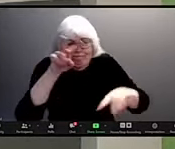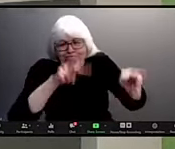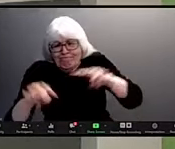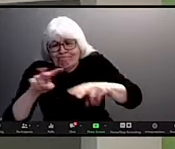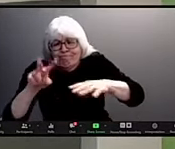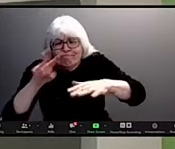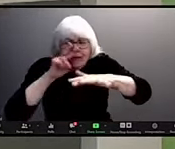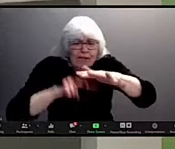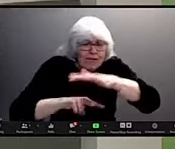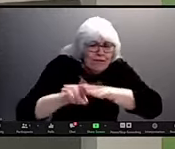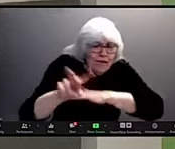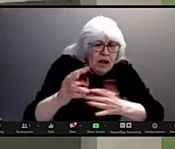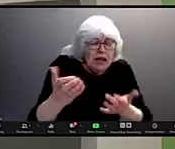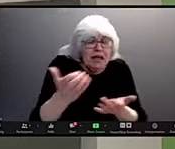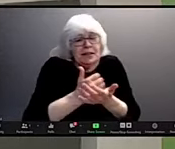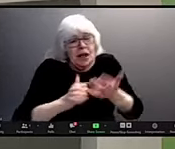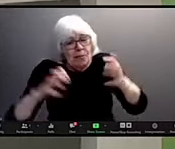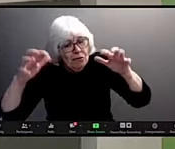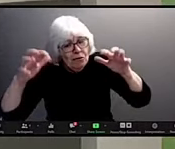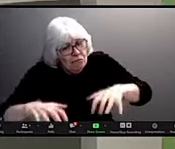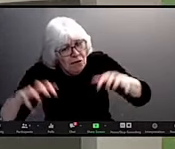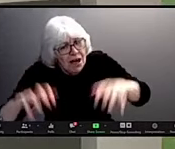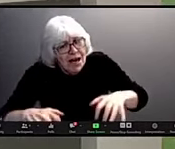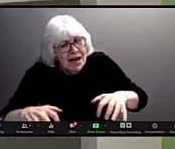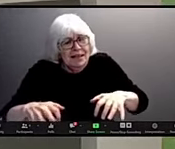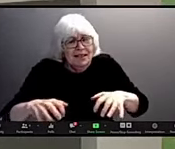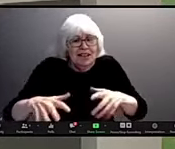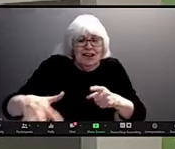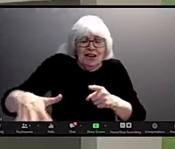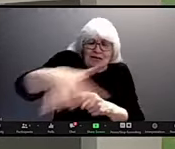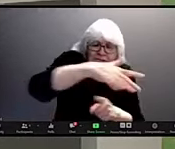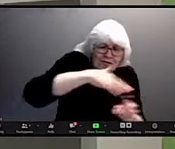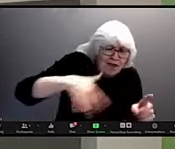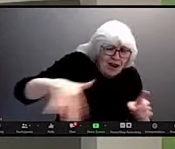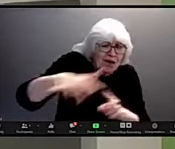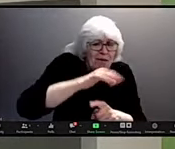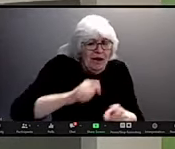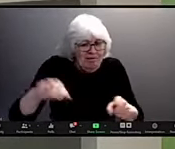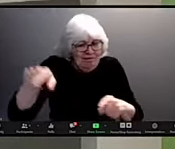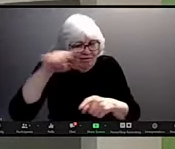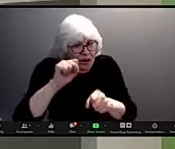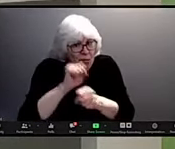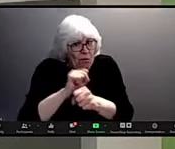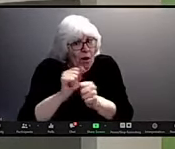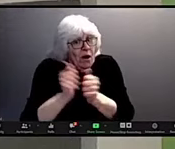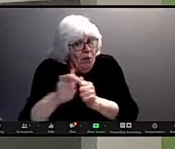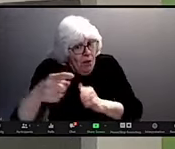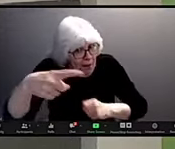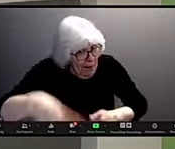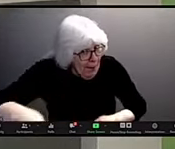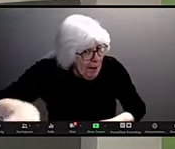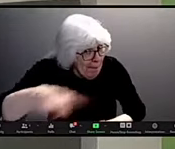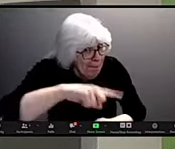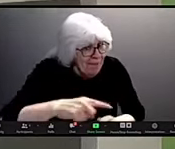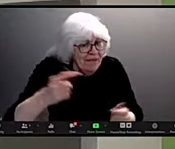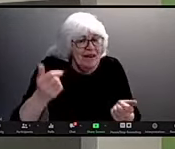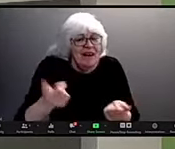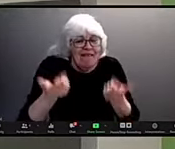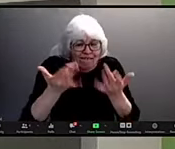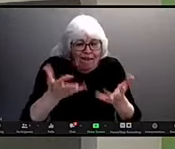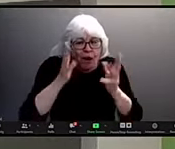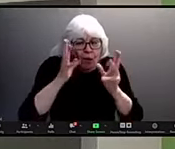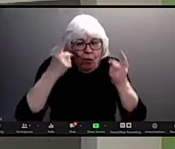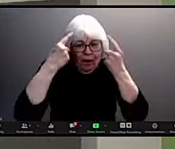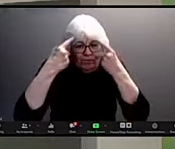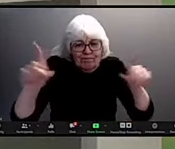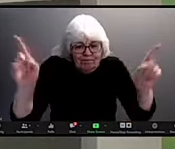will work alongside them, and when they declare that fire out, they will make that declaration and share it. But